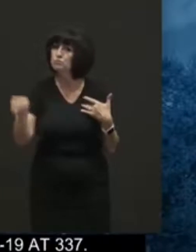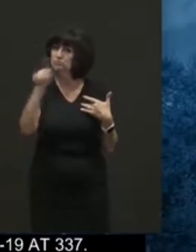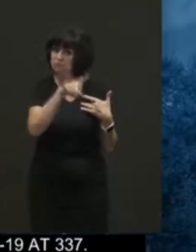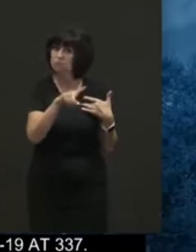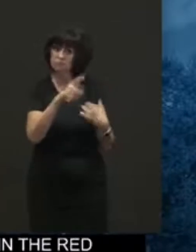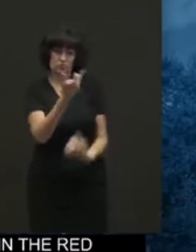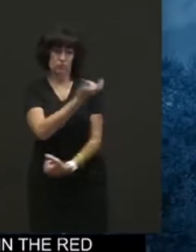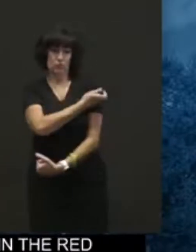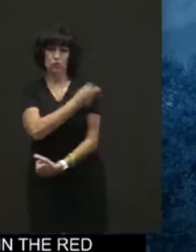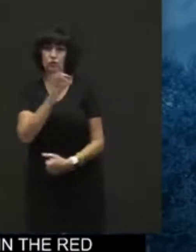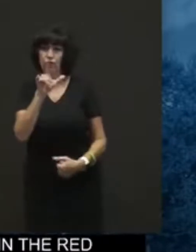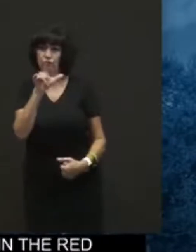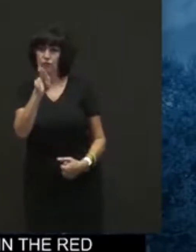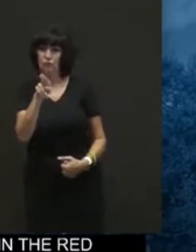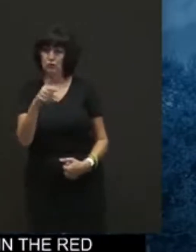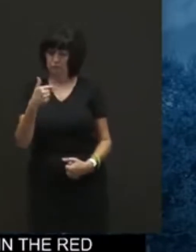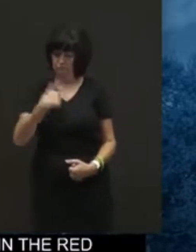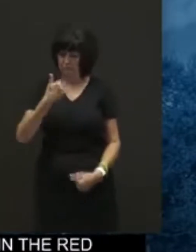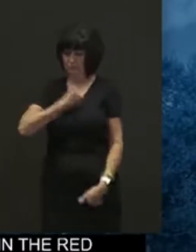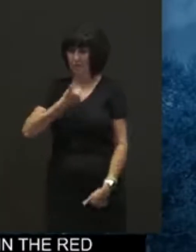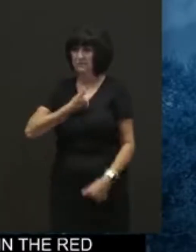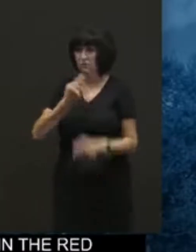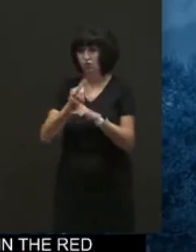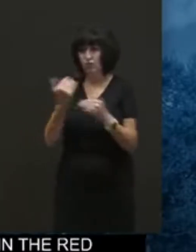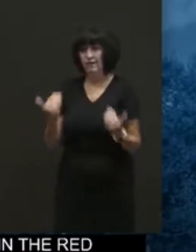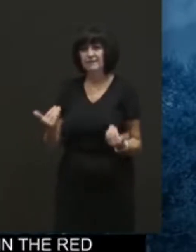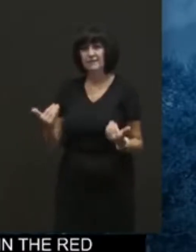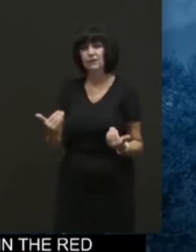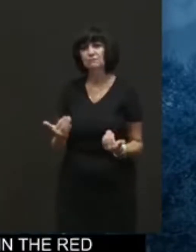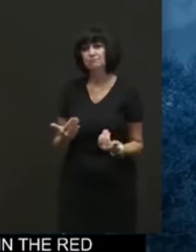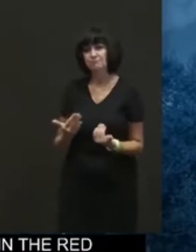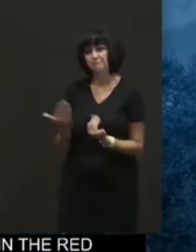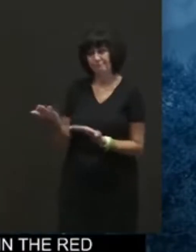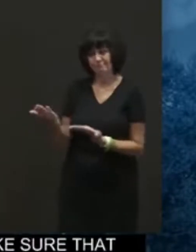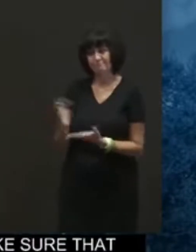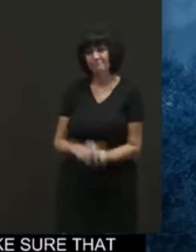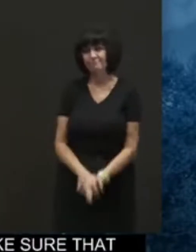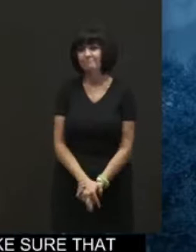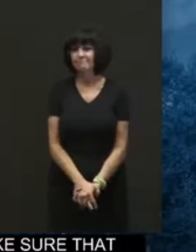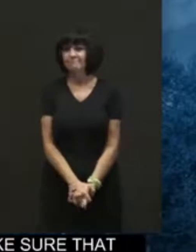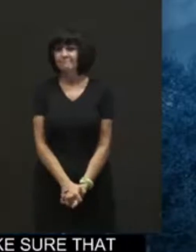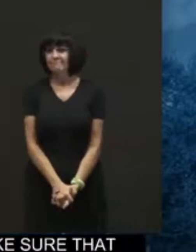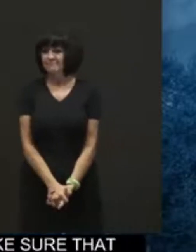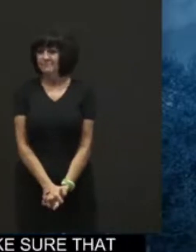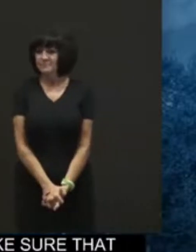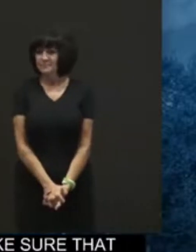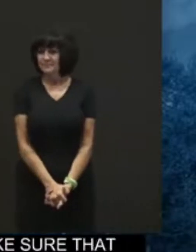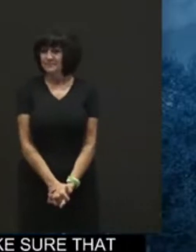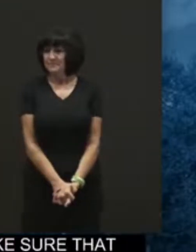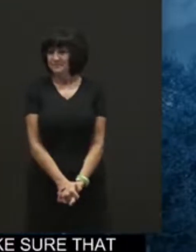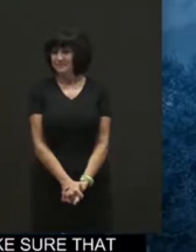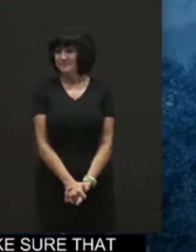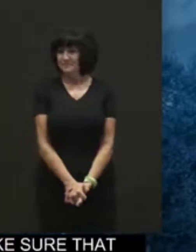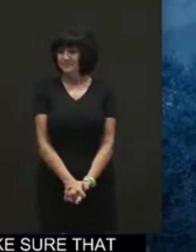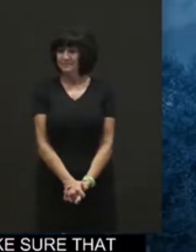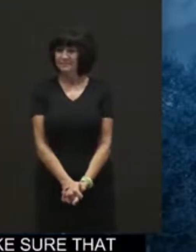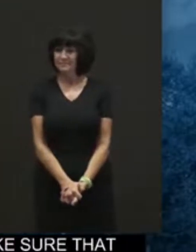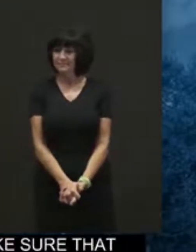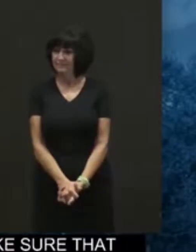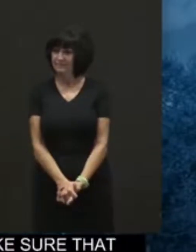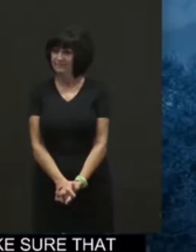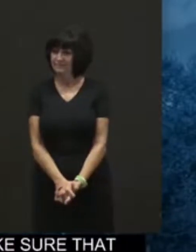shot, and I'm going to get mine right now, right up here on stage with my